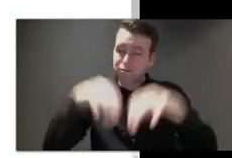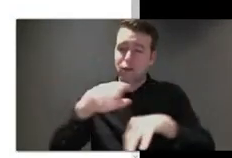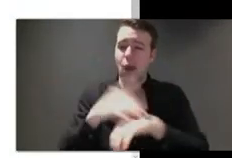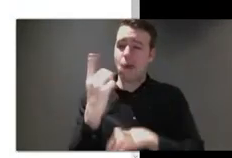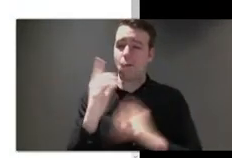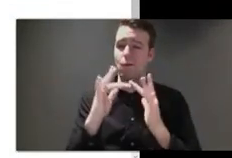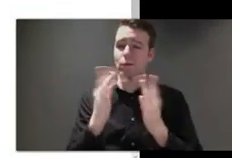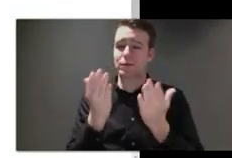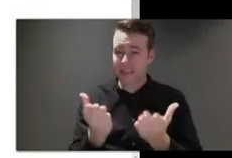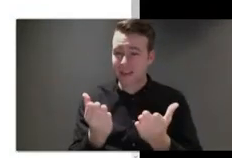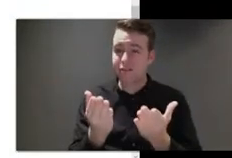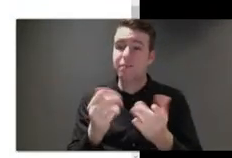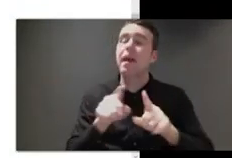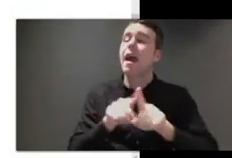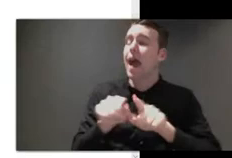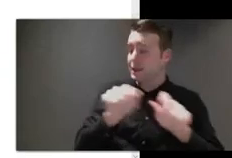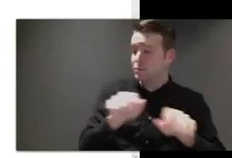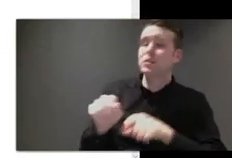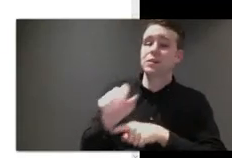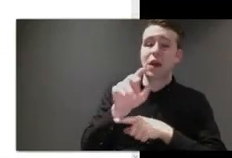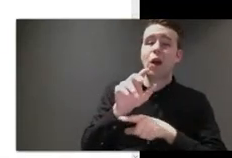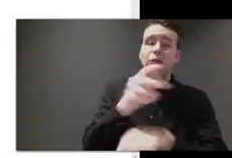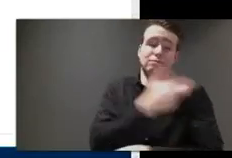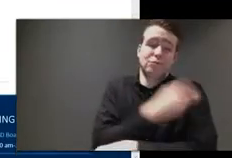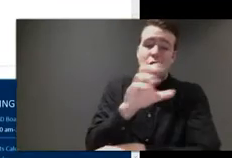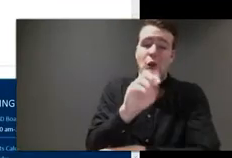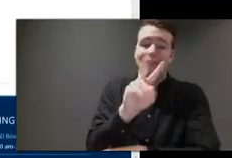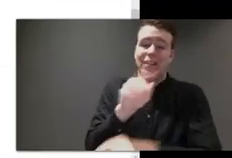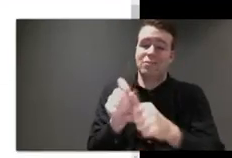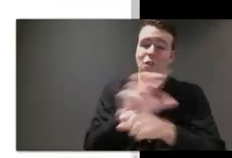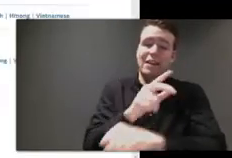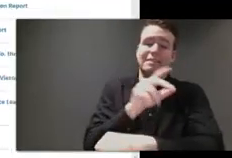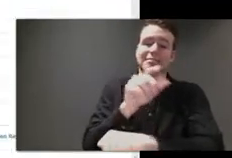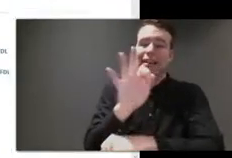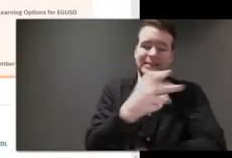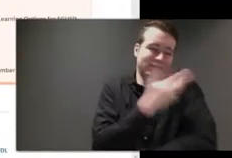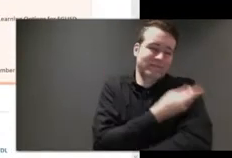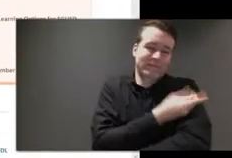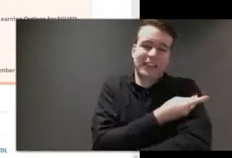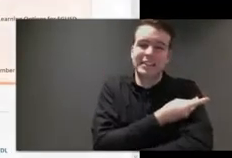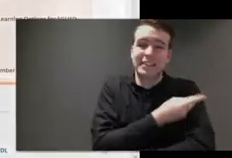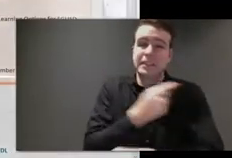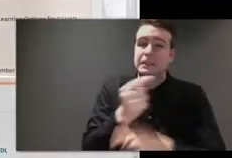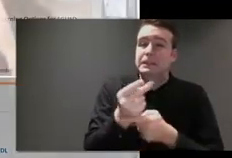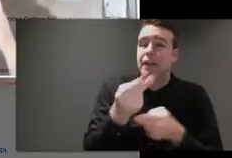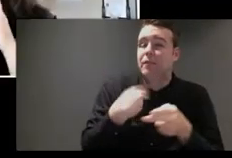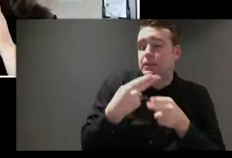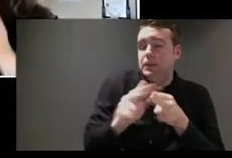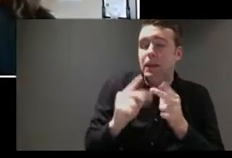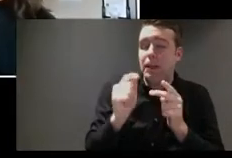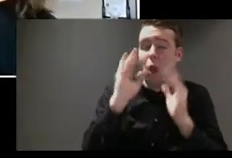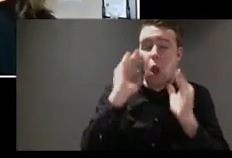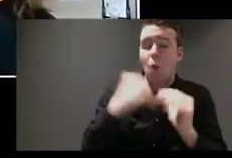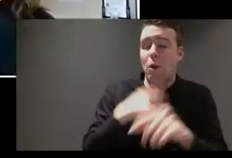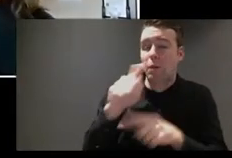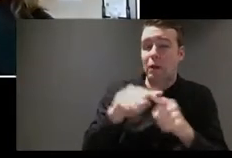Yeah, and as a potential COVID-19 vaccine provides us with a glimmer of hope for a full return of school, we